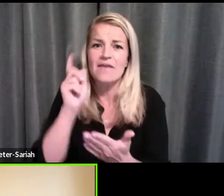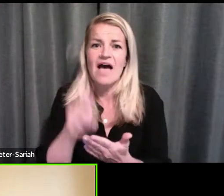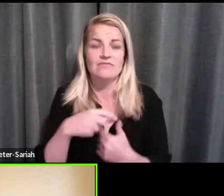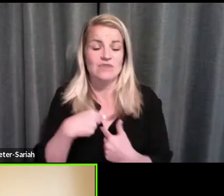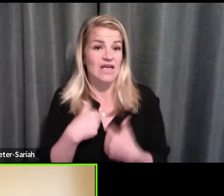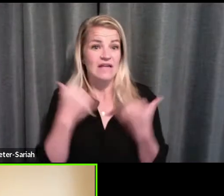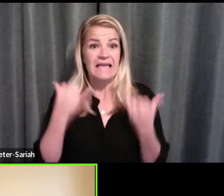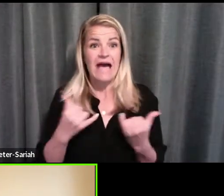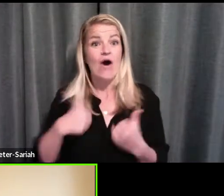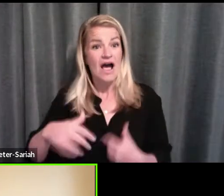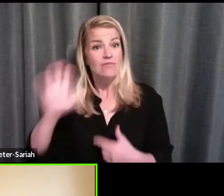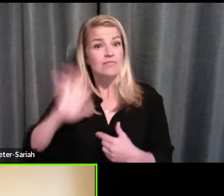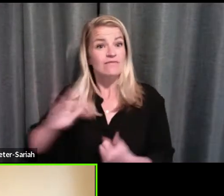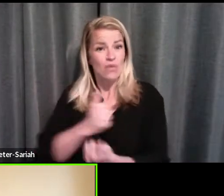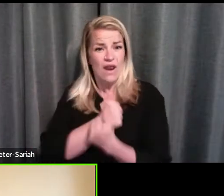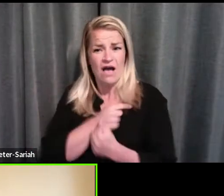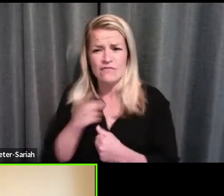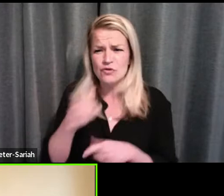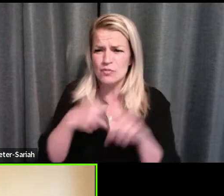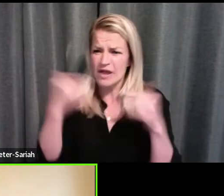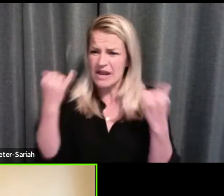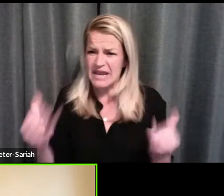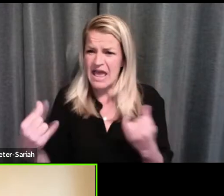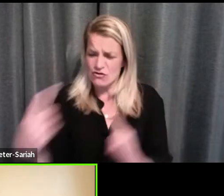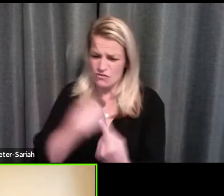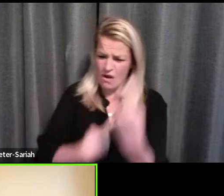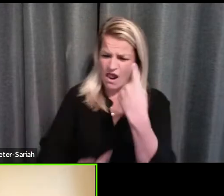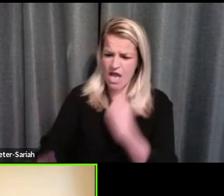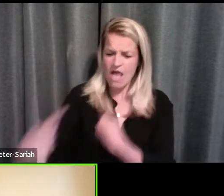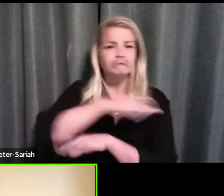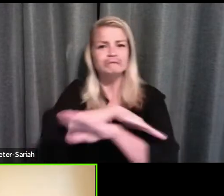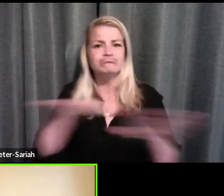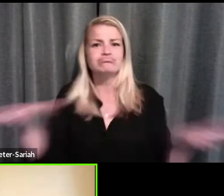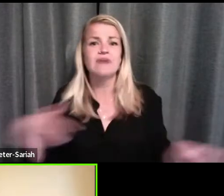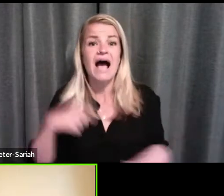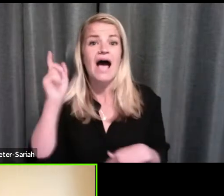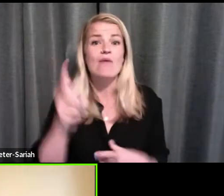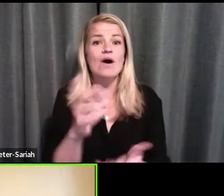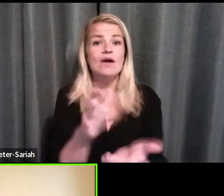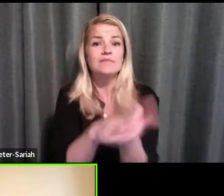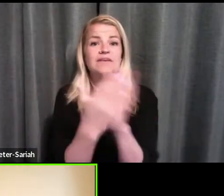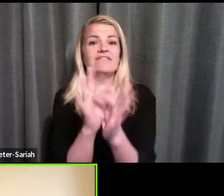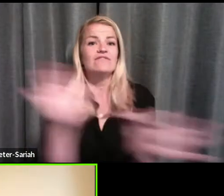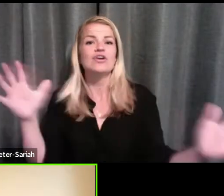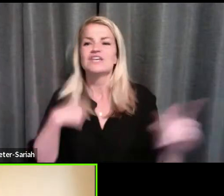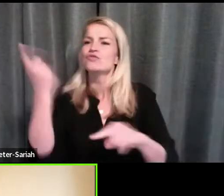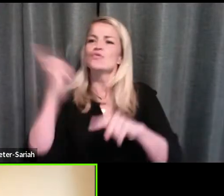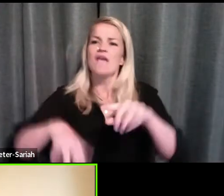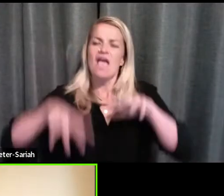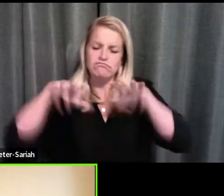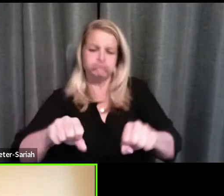punching bag. 'Cause I'm gonna break free, and you won't be holding me